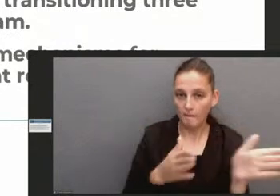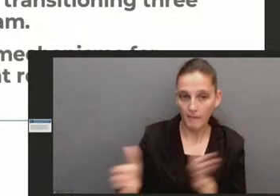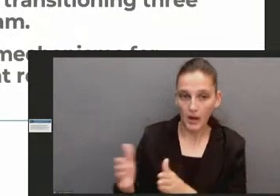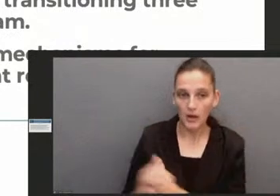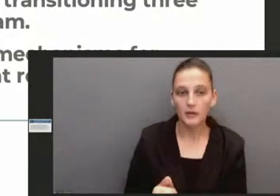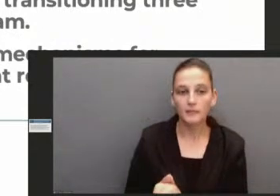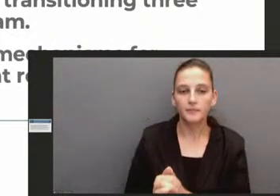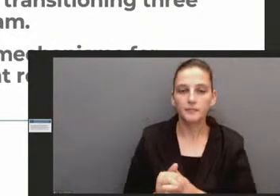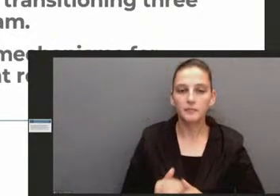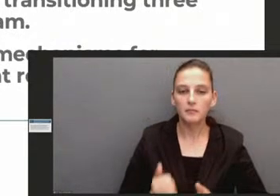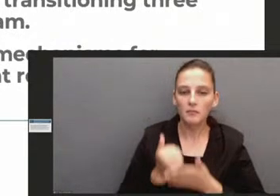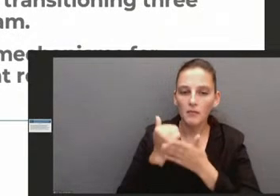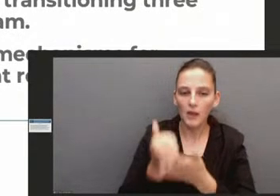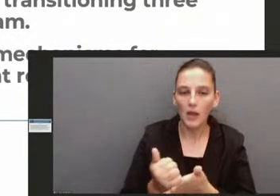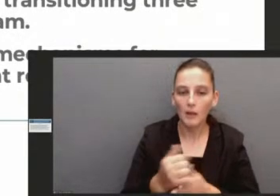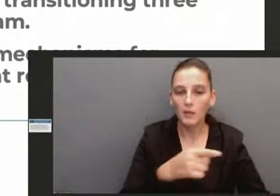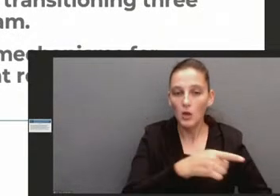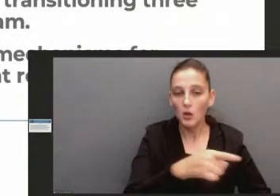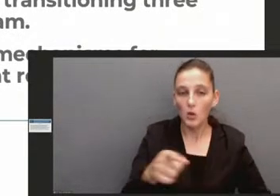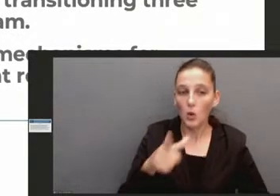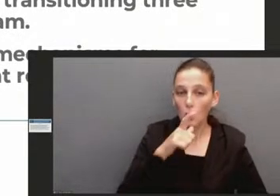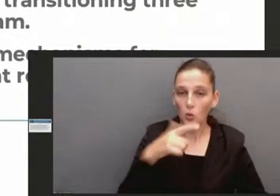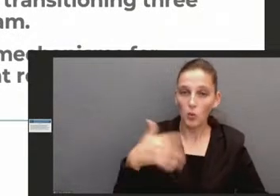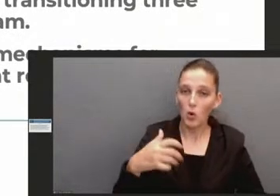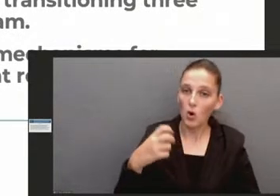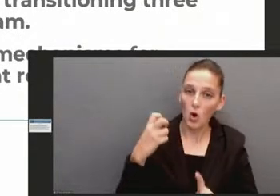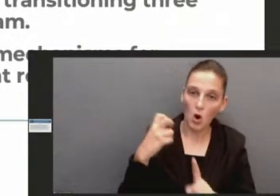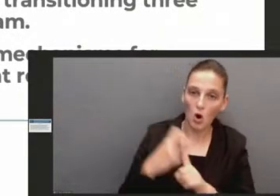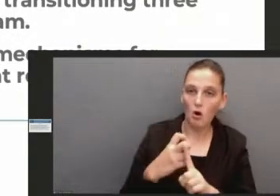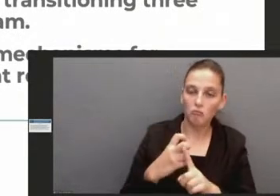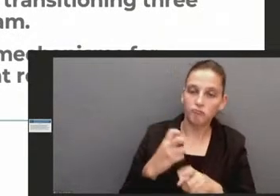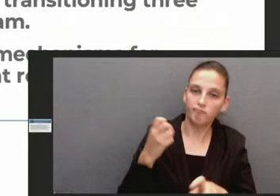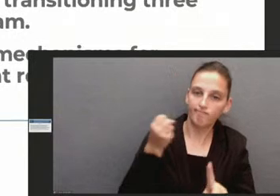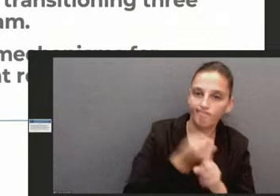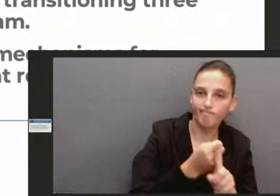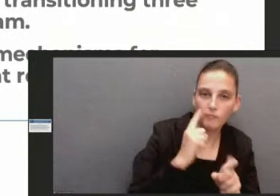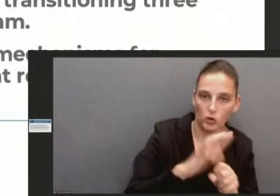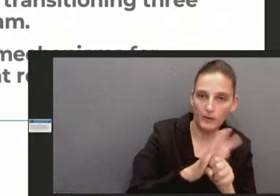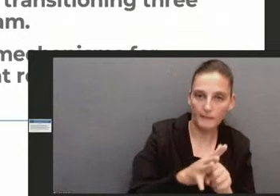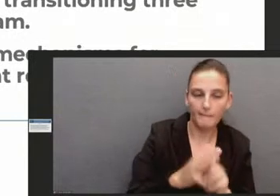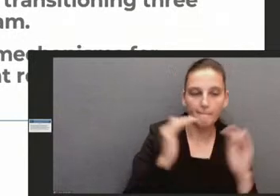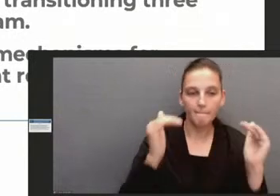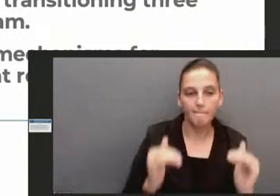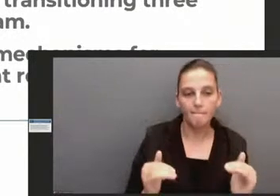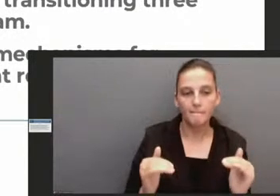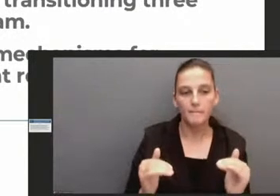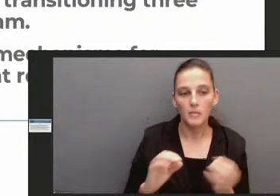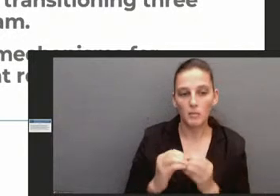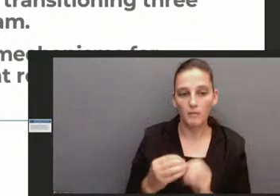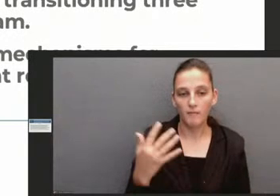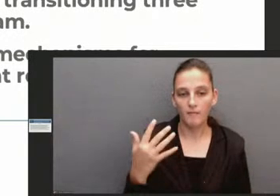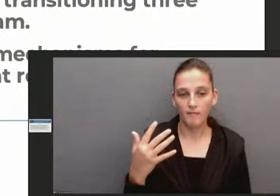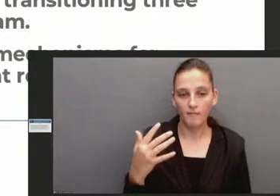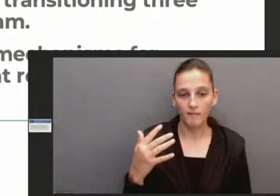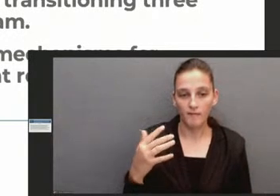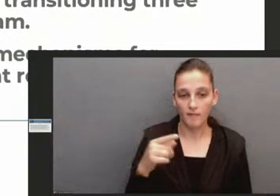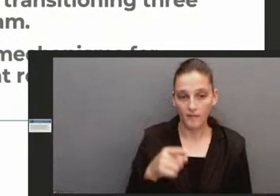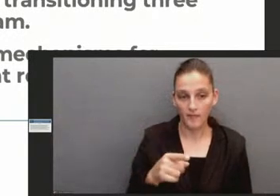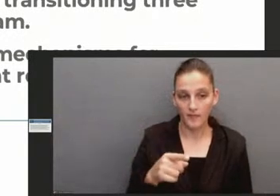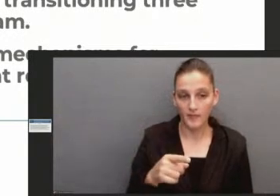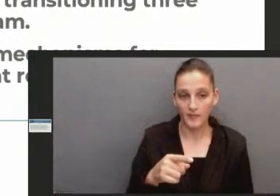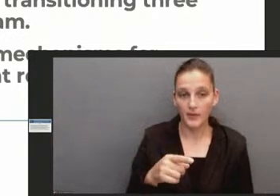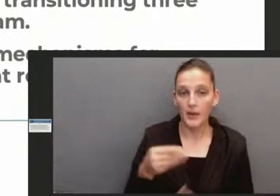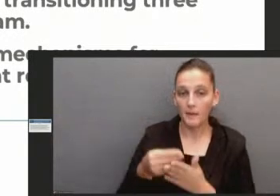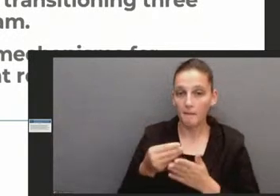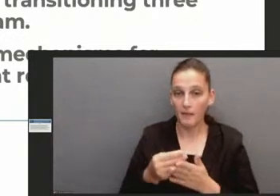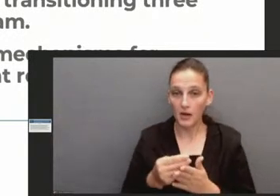to support those hard hit by the pandemic. And the 5th is to provide funding directly to